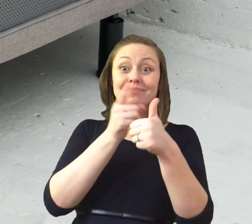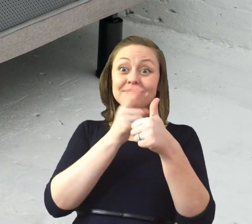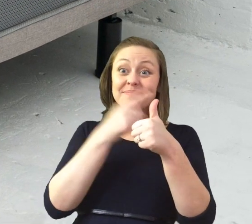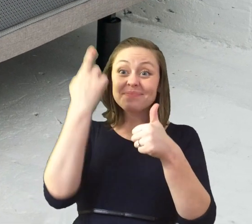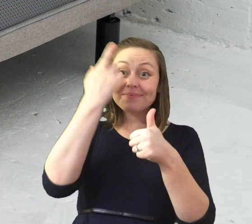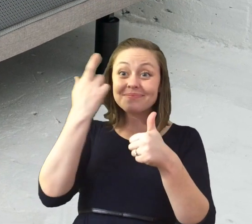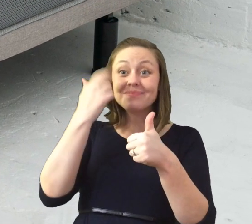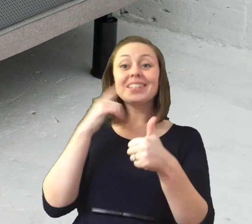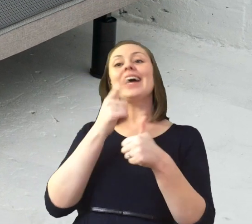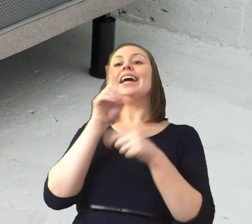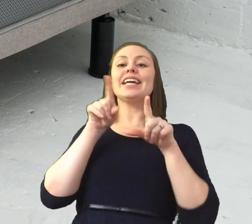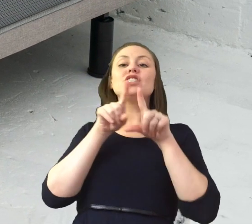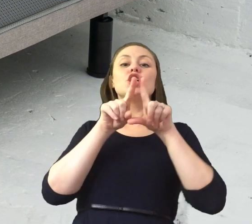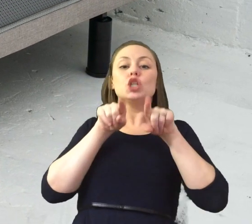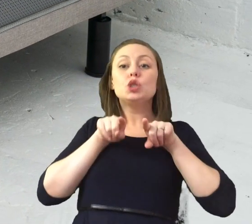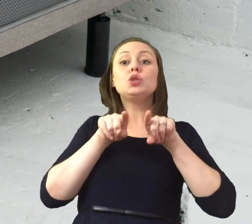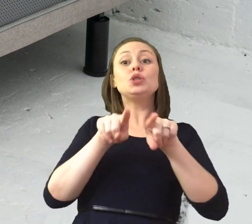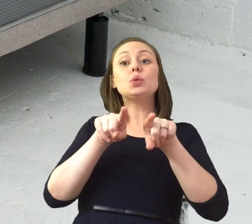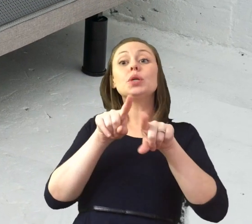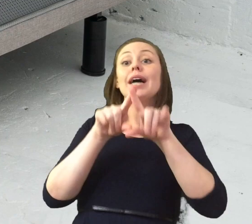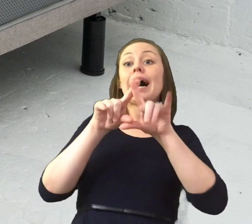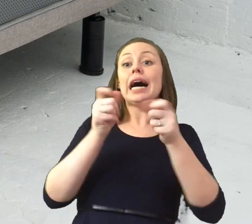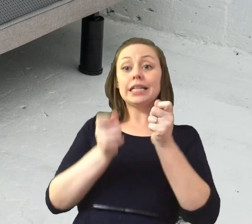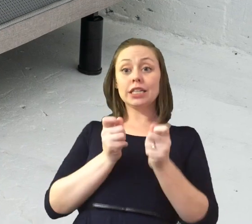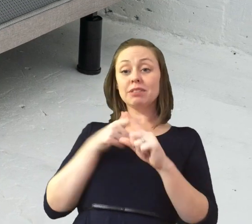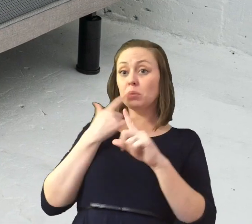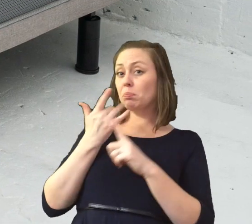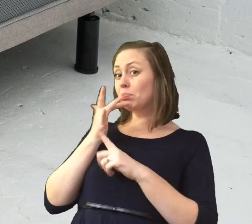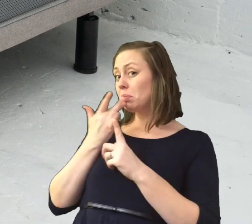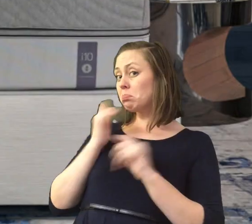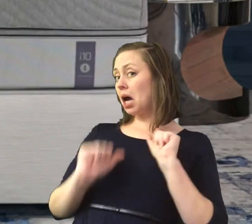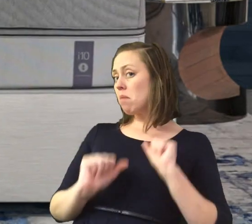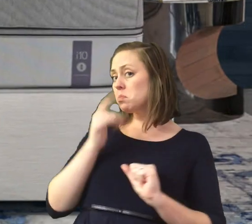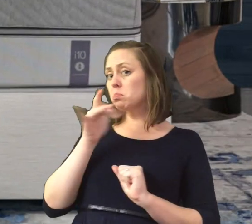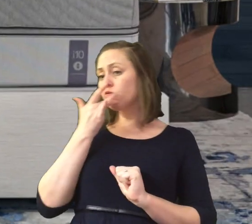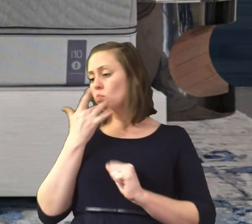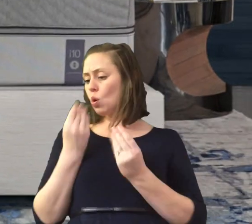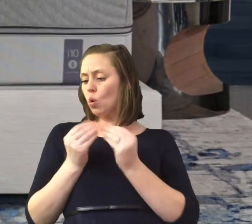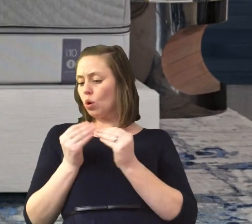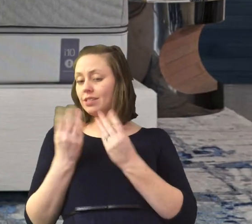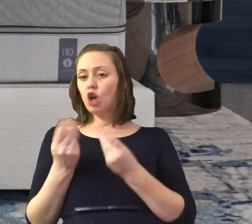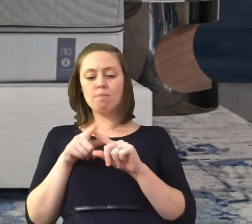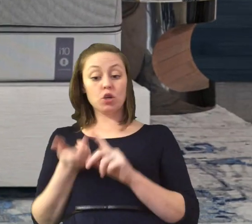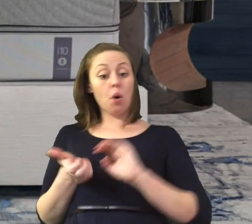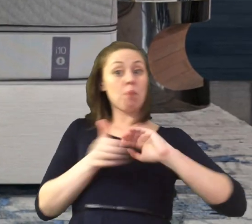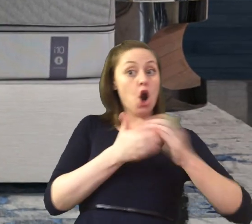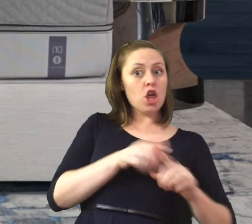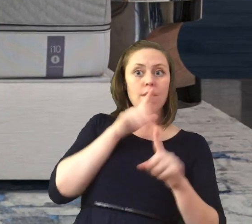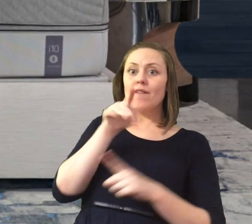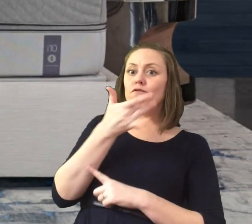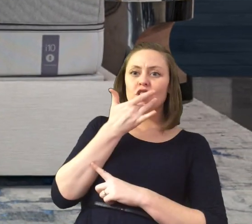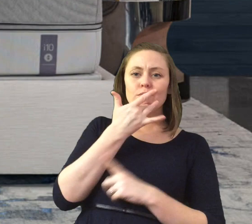one reason is dual adjustability. Perhaps you like a softer mattress, but your partner, well, they